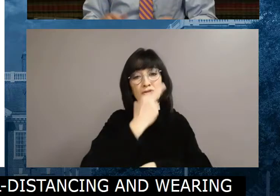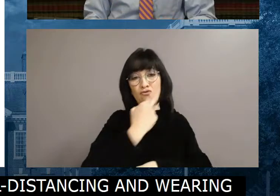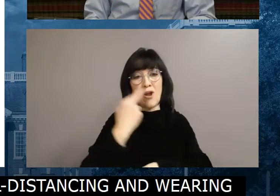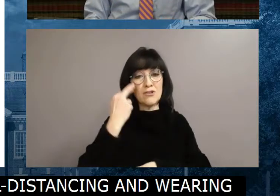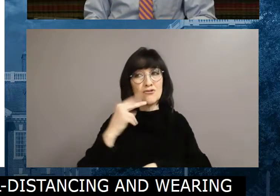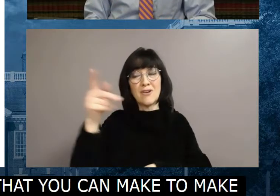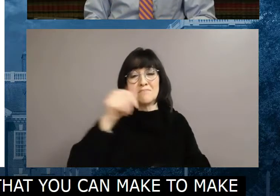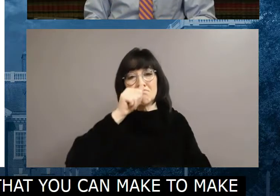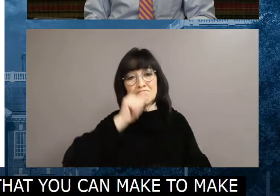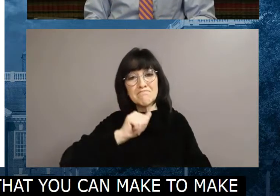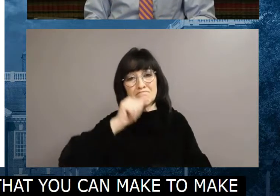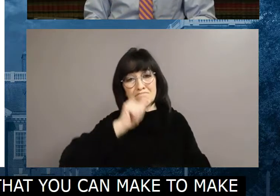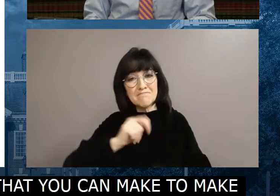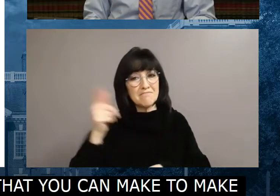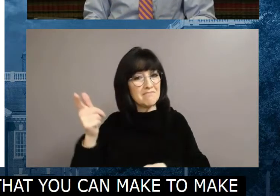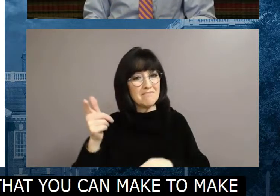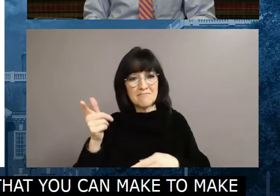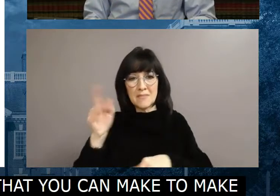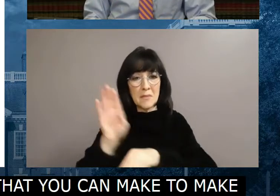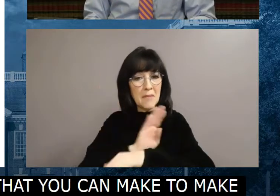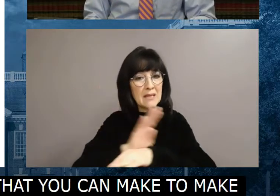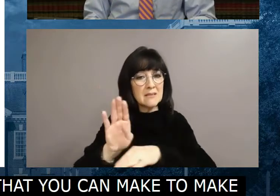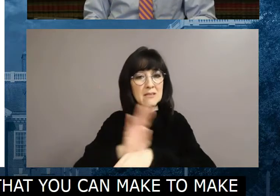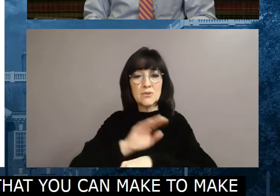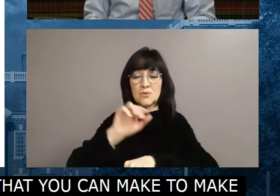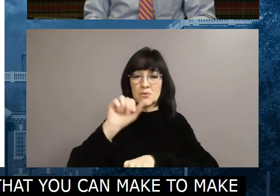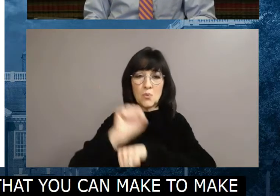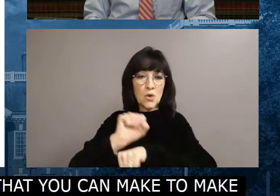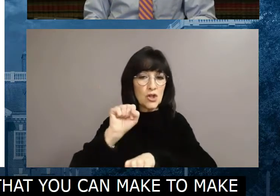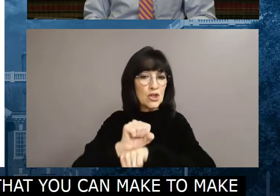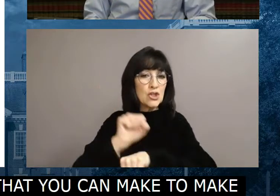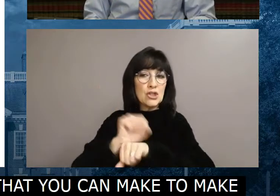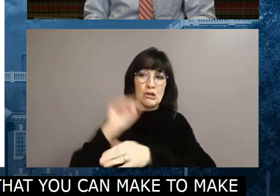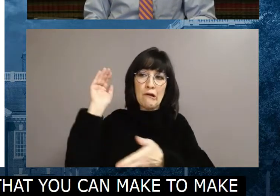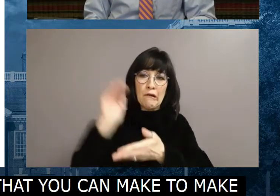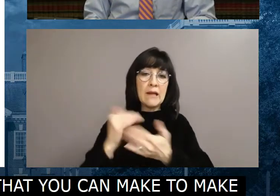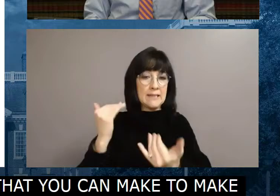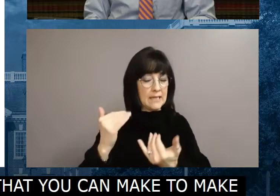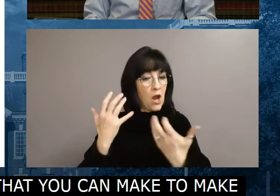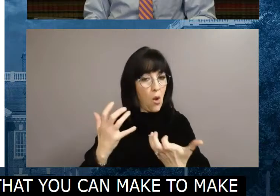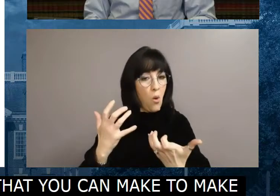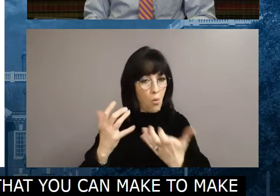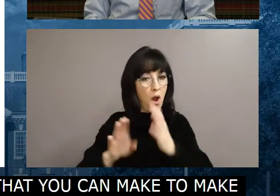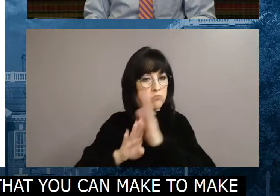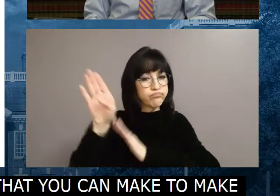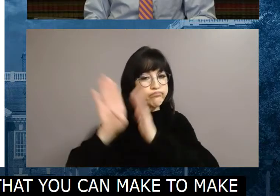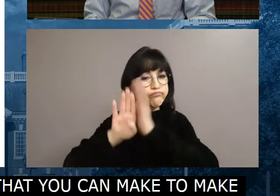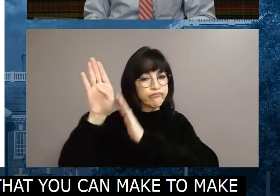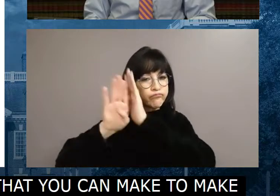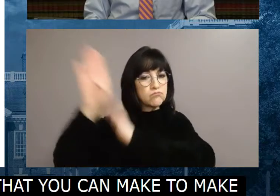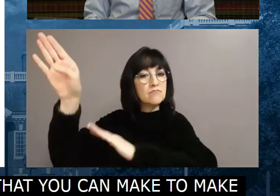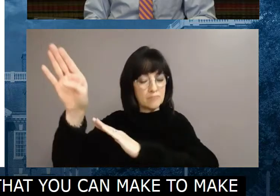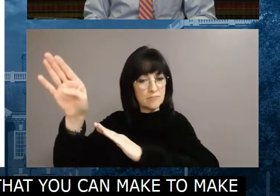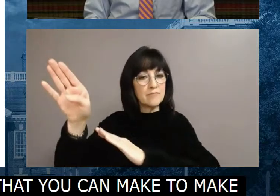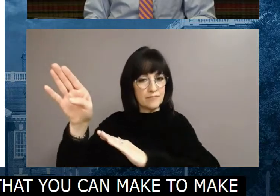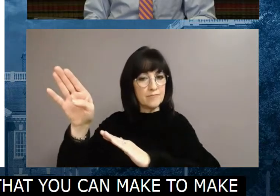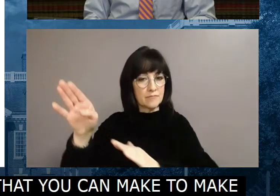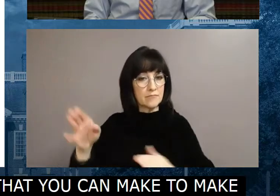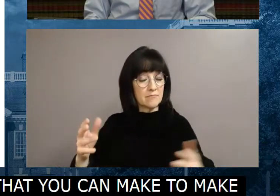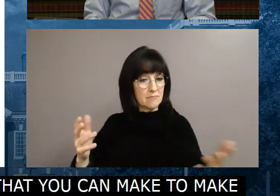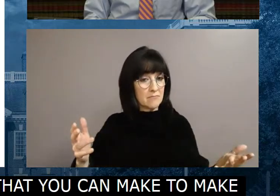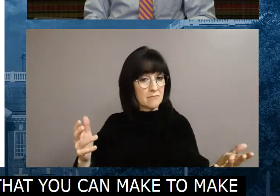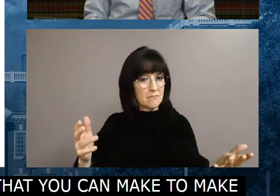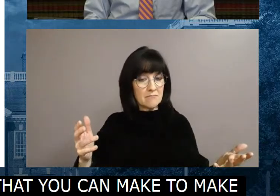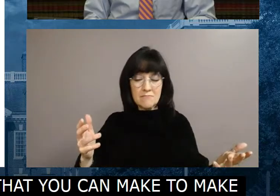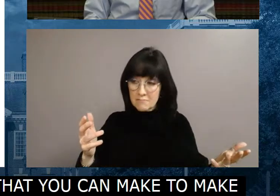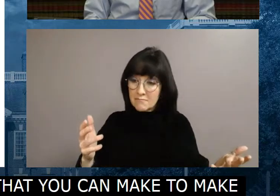who are out of work can go back to work as a result of the shutdowns. We're getting there. We've done what we've needed